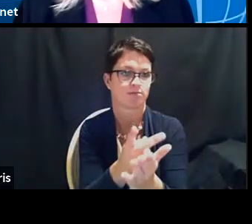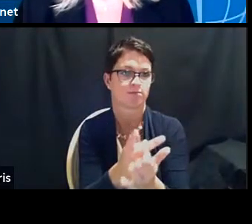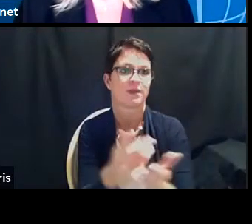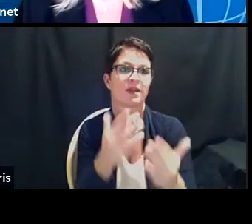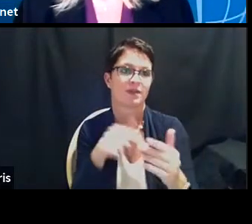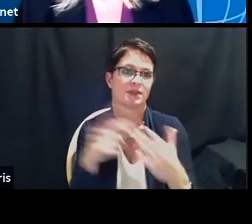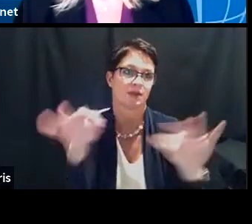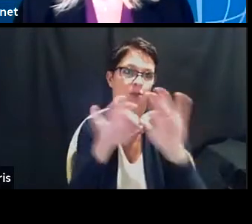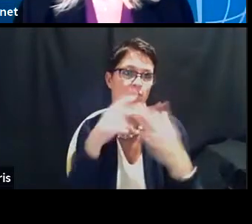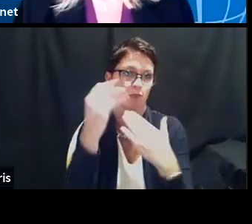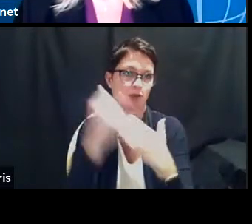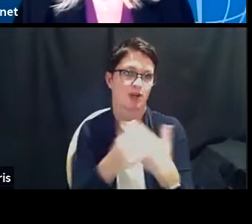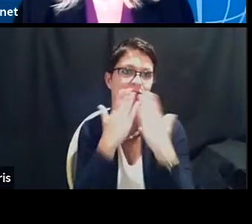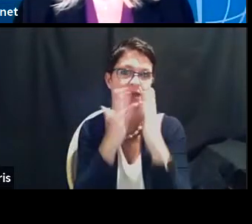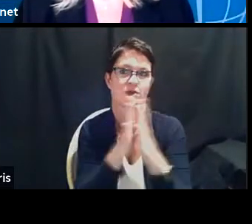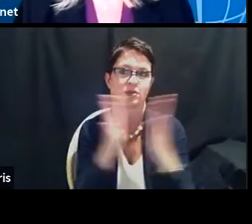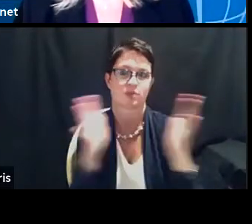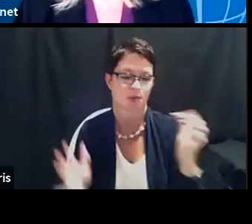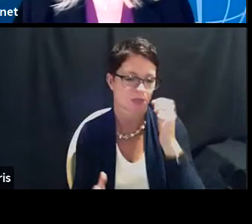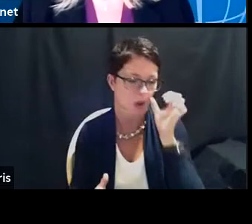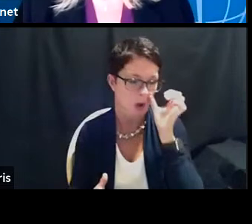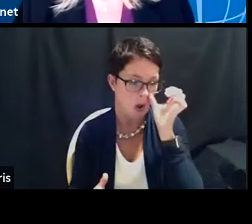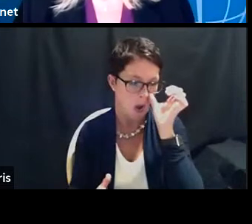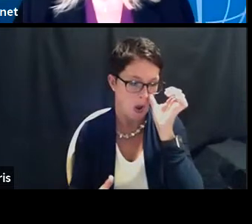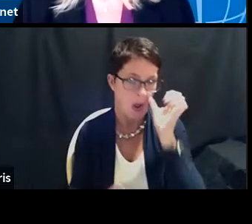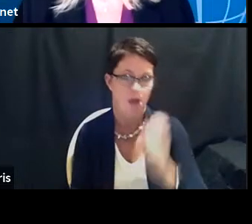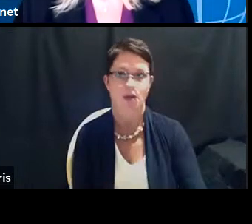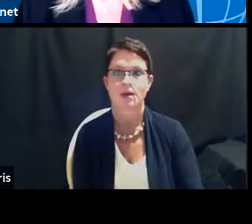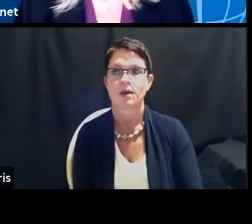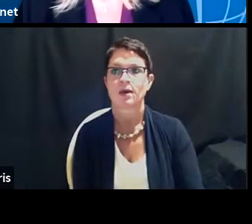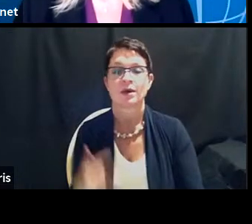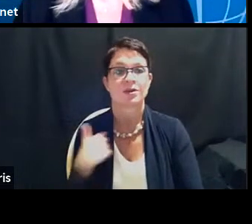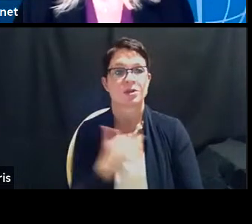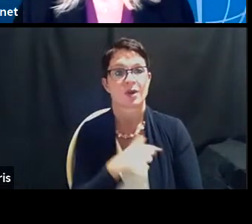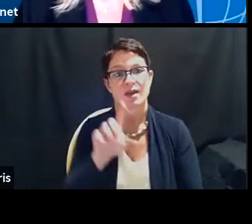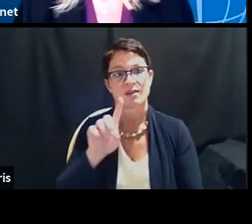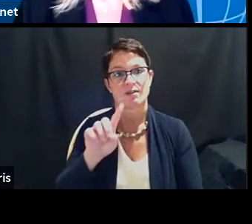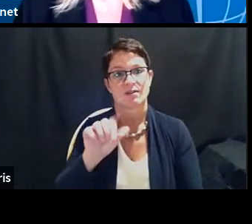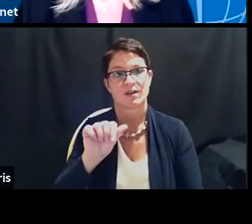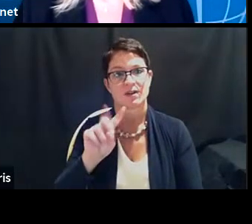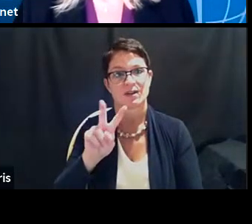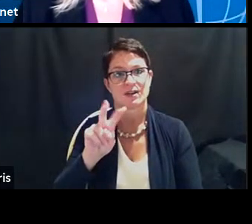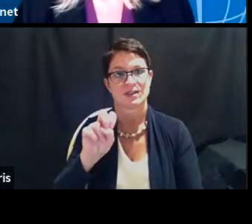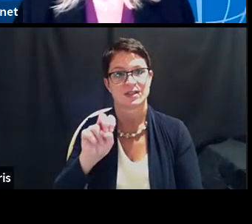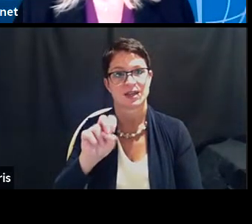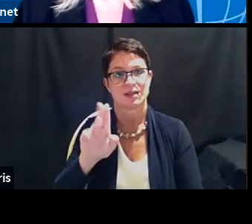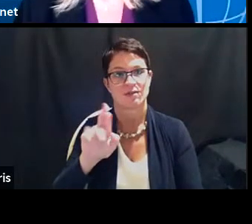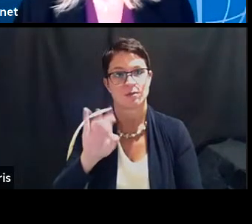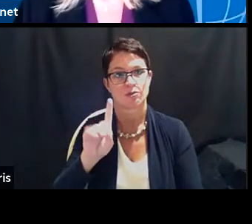Thank you so much. Thank you, Melissa. Do we have Dave Broderick available?